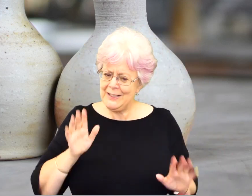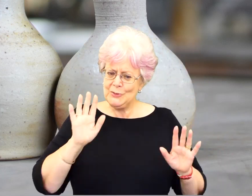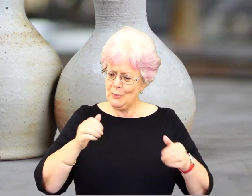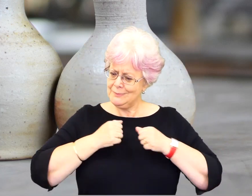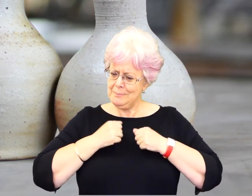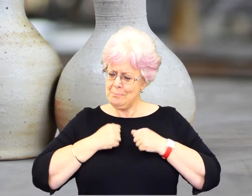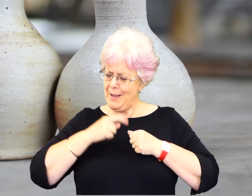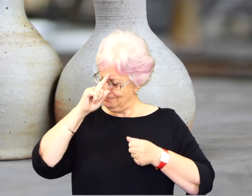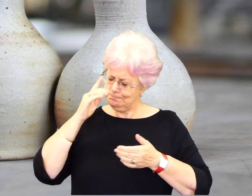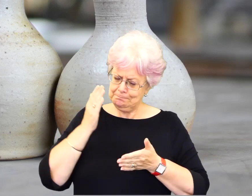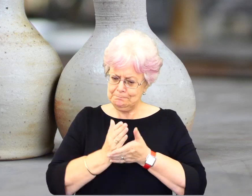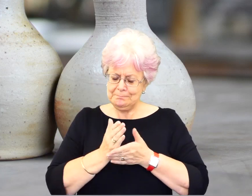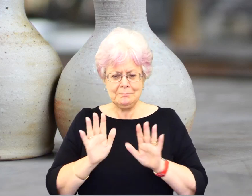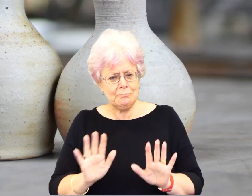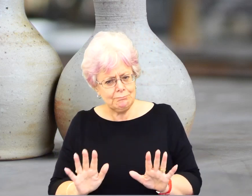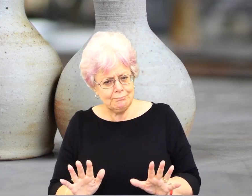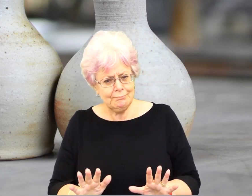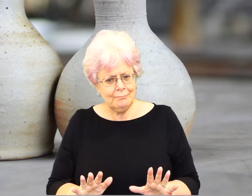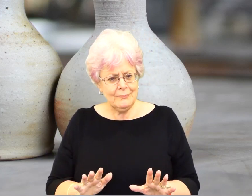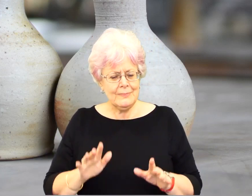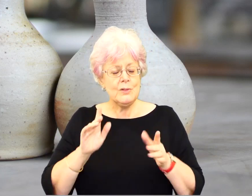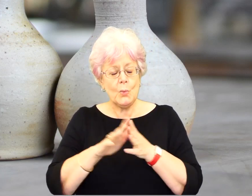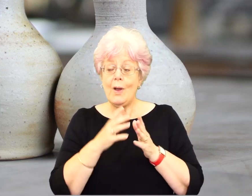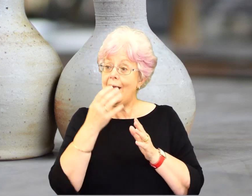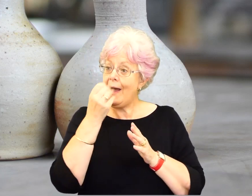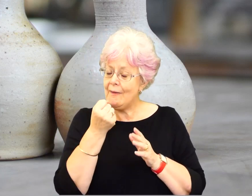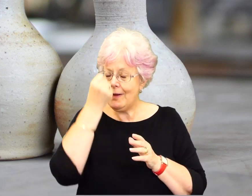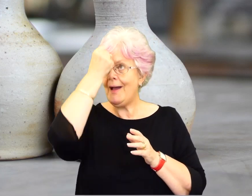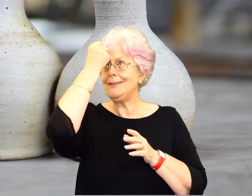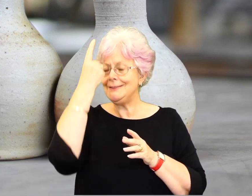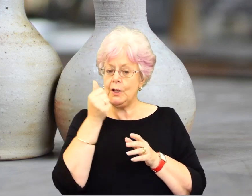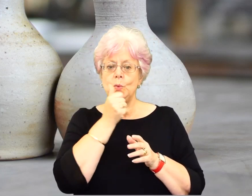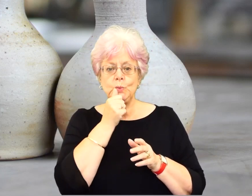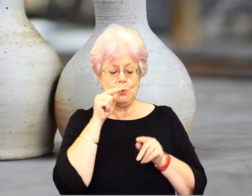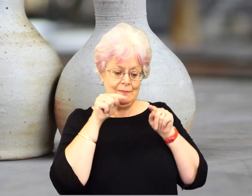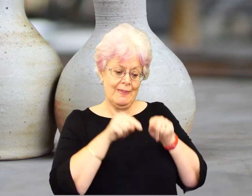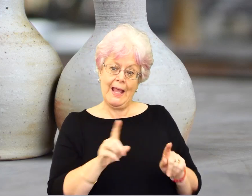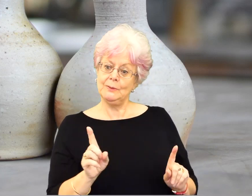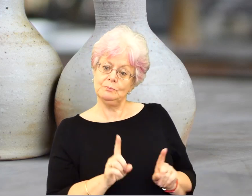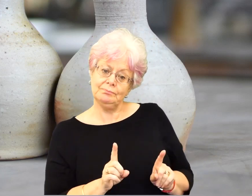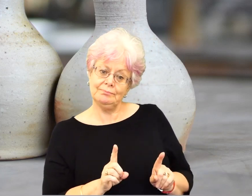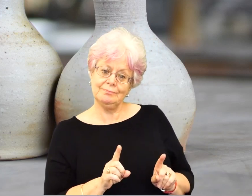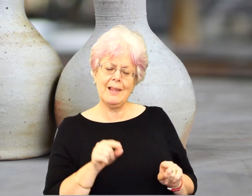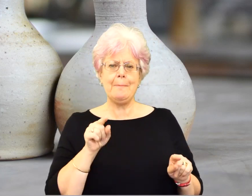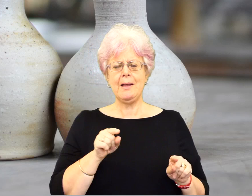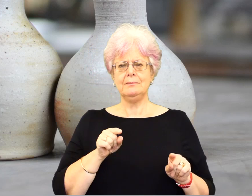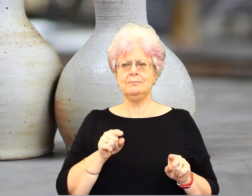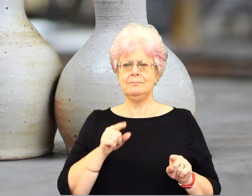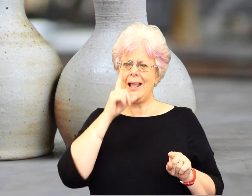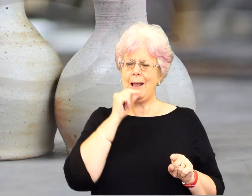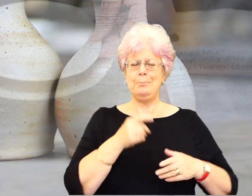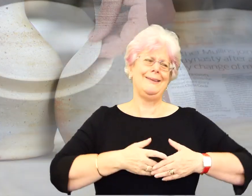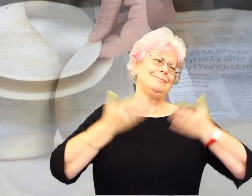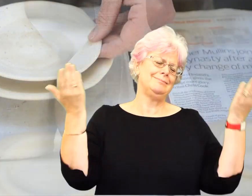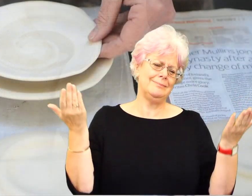this object, this pot. So it suggests use, but does not sort of define it. I'm